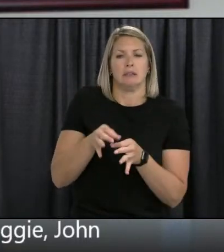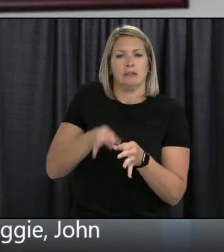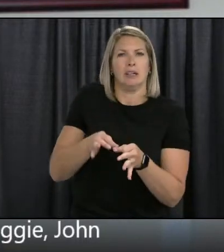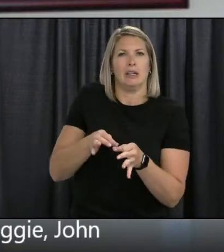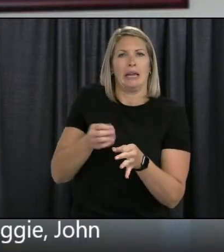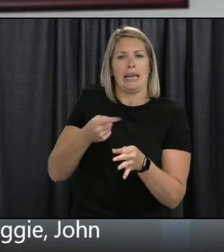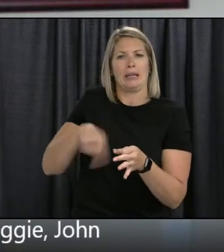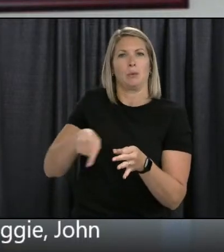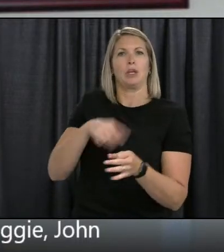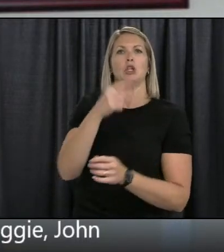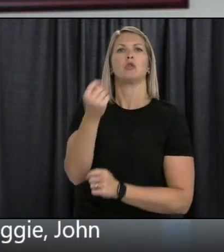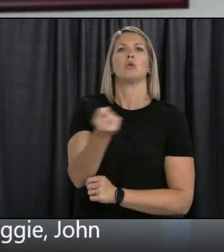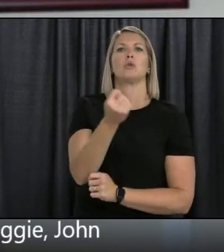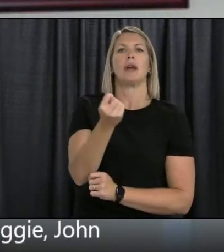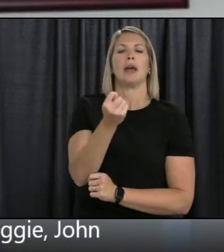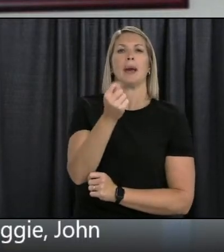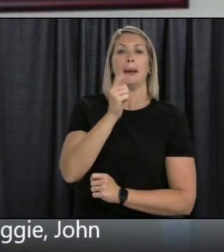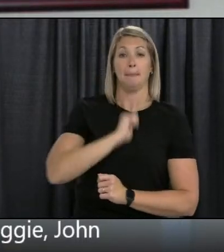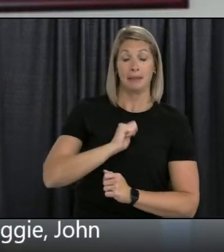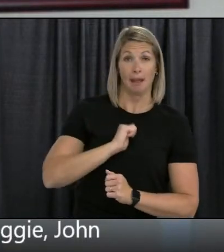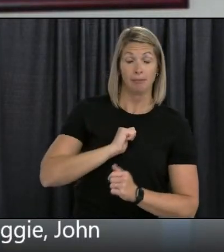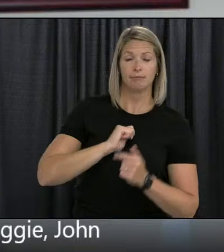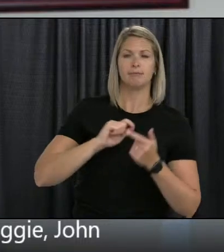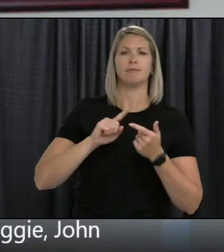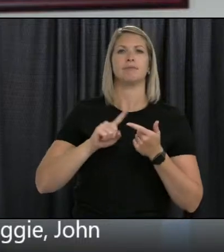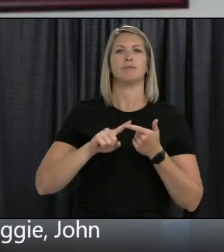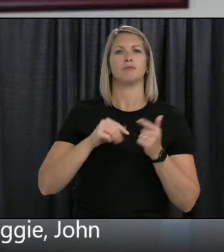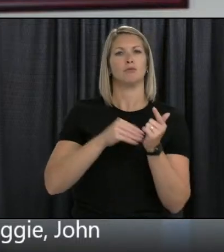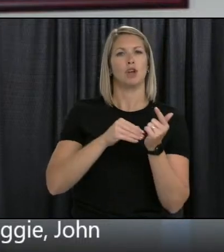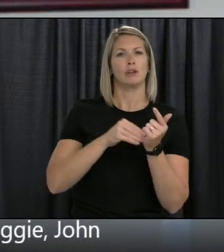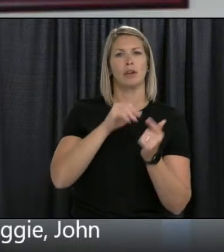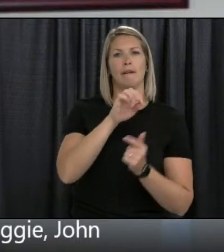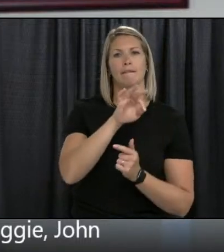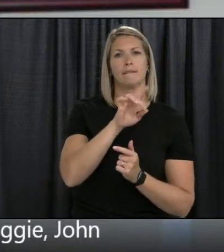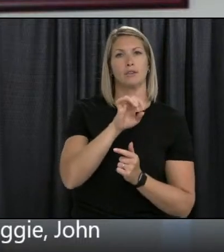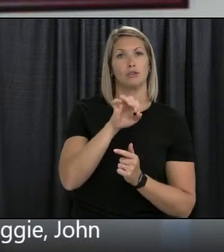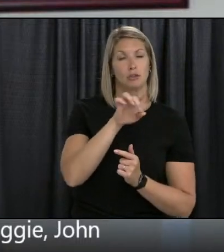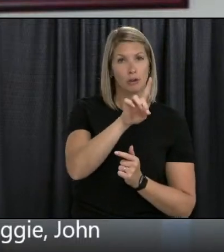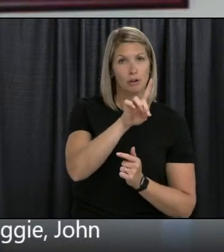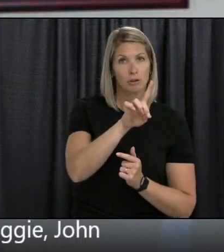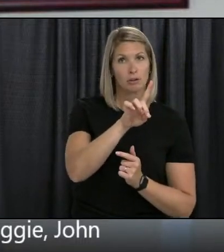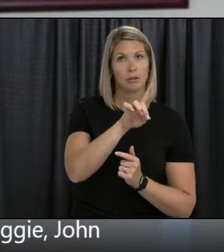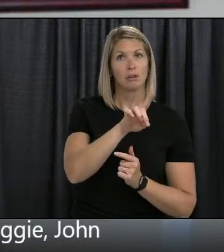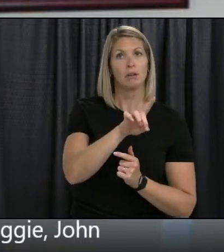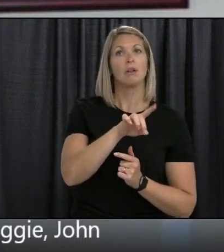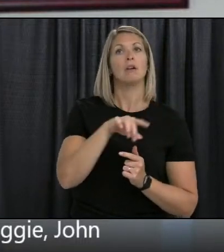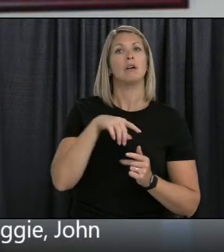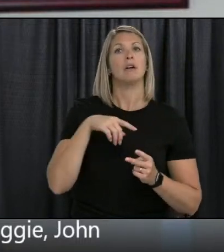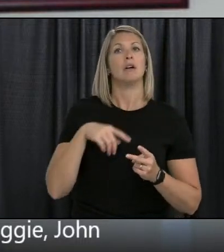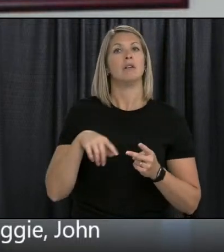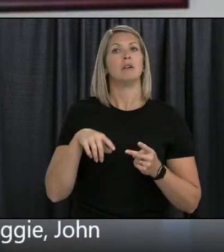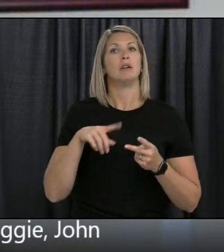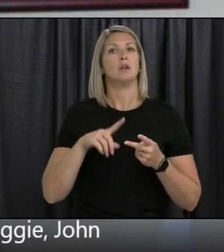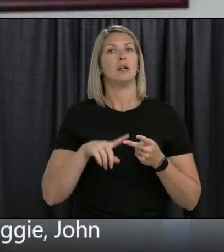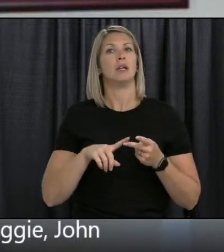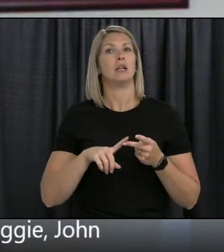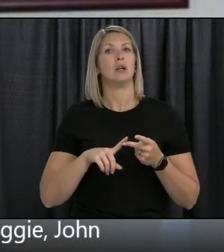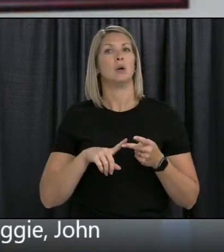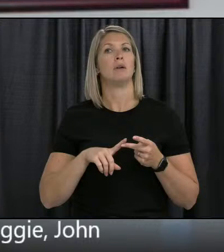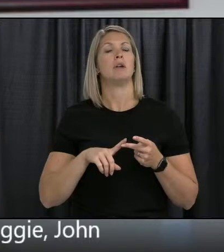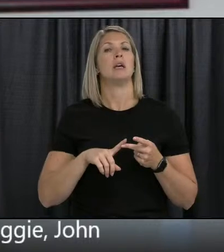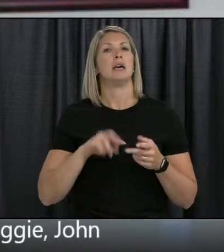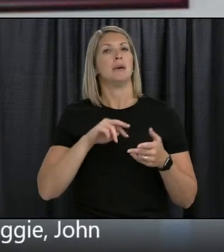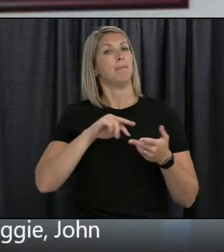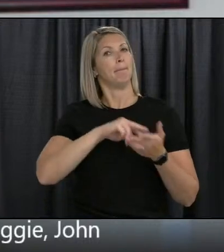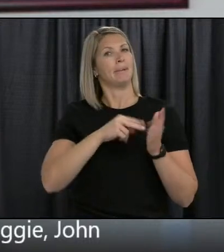continue with myself. Dr. Fitzgerald is taking some well-earned time off for the next couple of weeks,